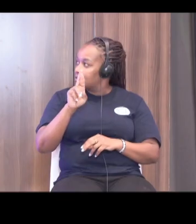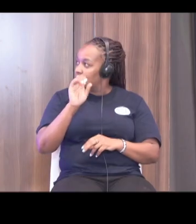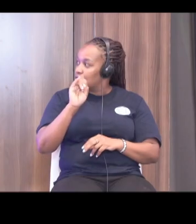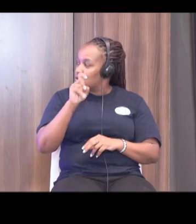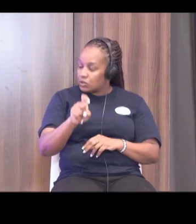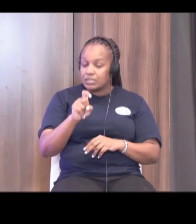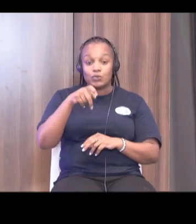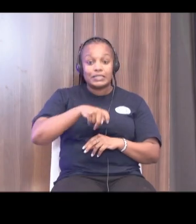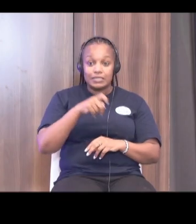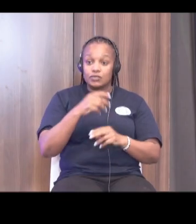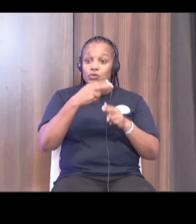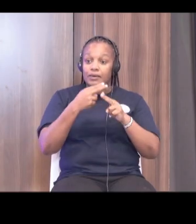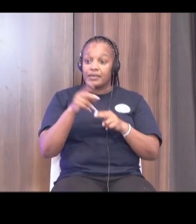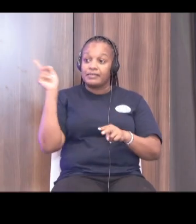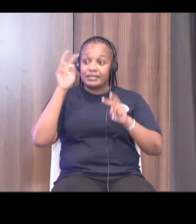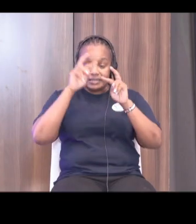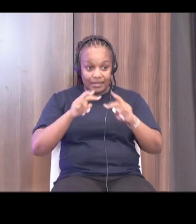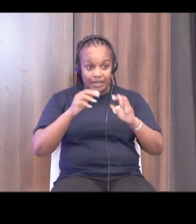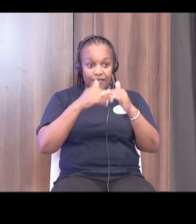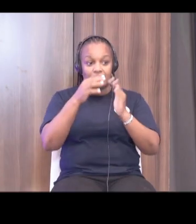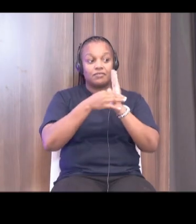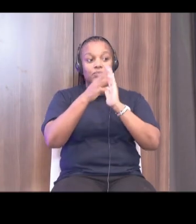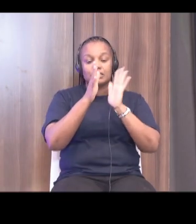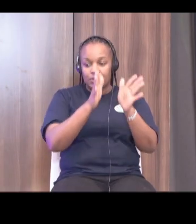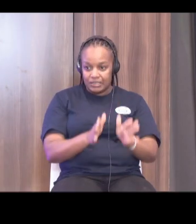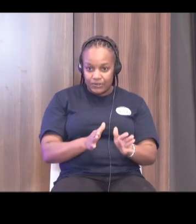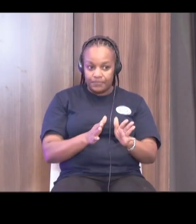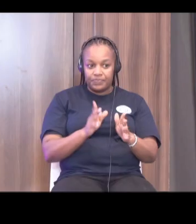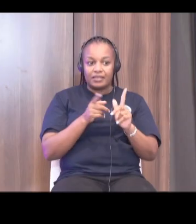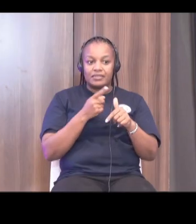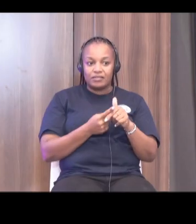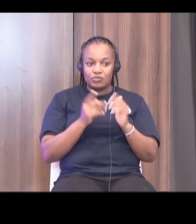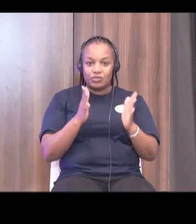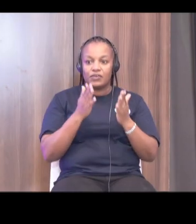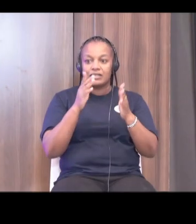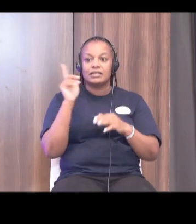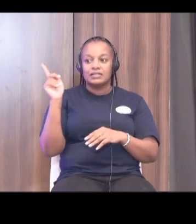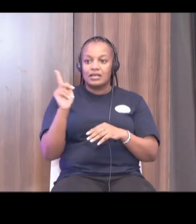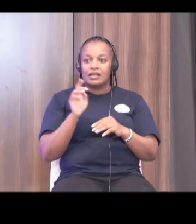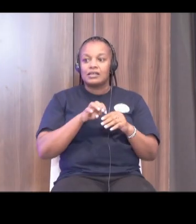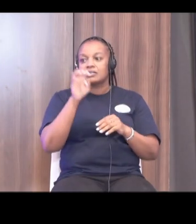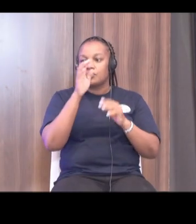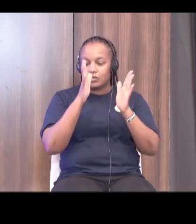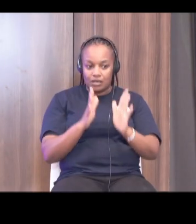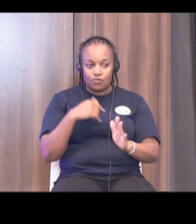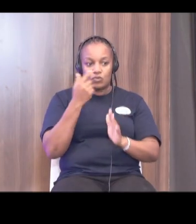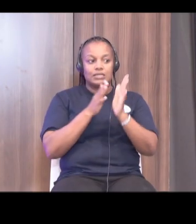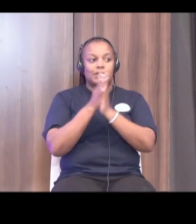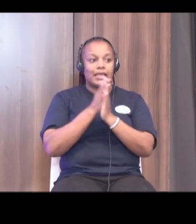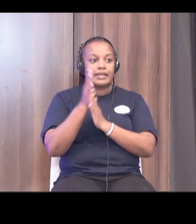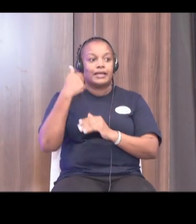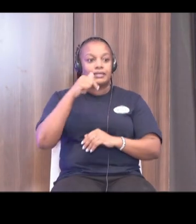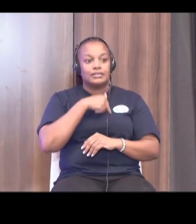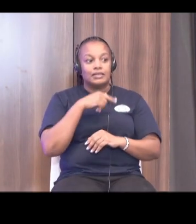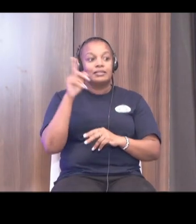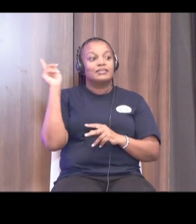either famous artists, like in the RSV study, or now we picked authors. So Beatrix Potter is who inspired us. And this